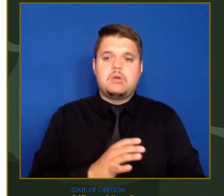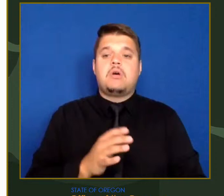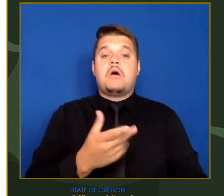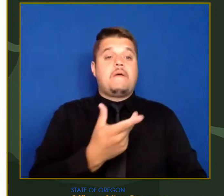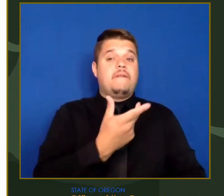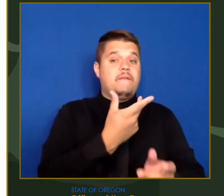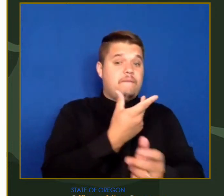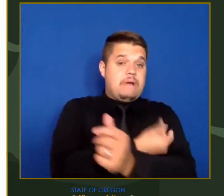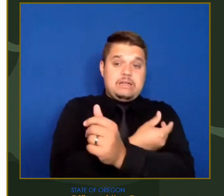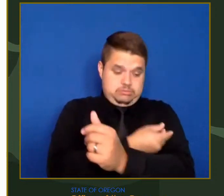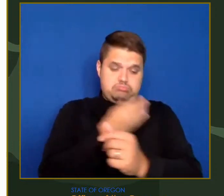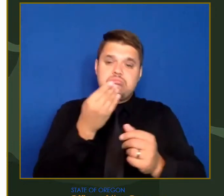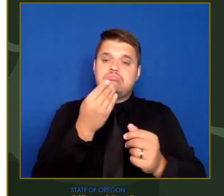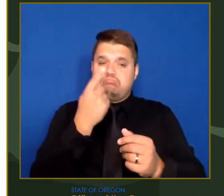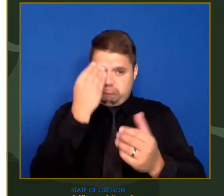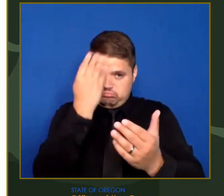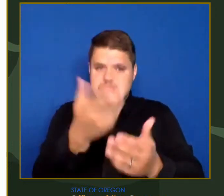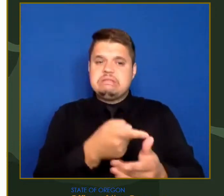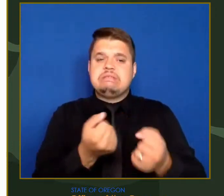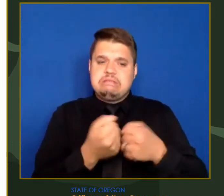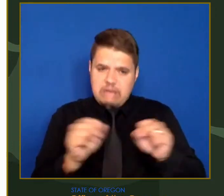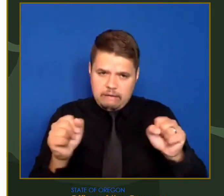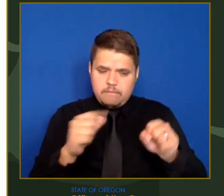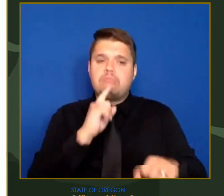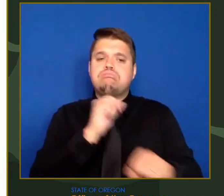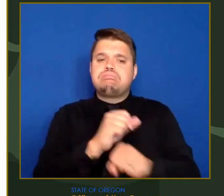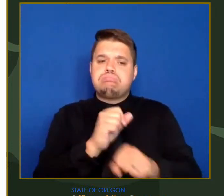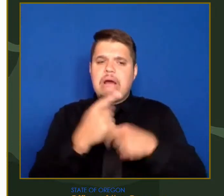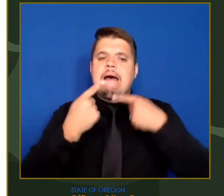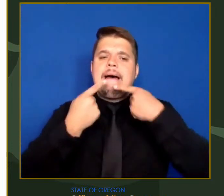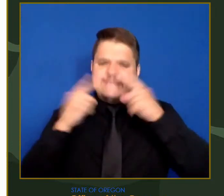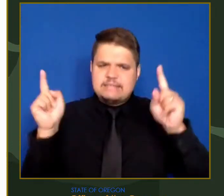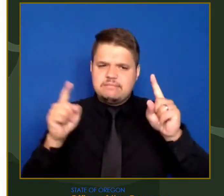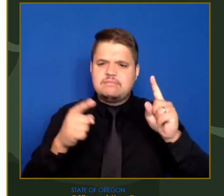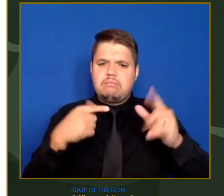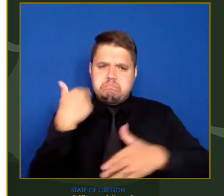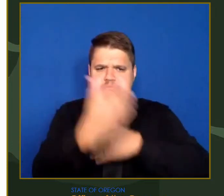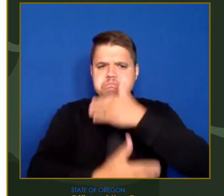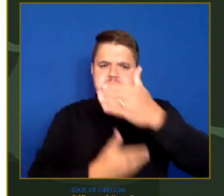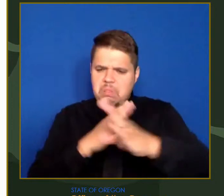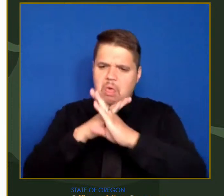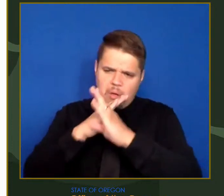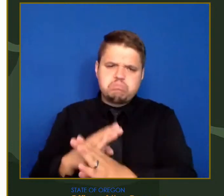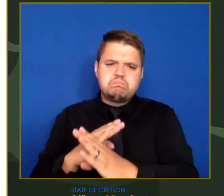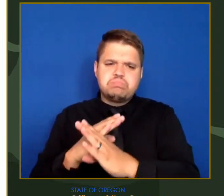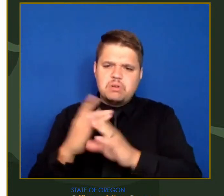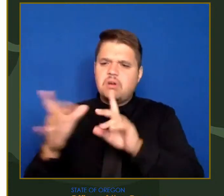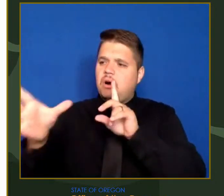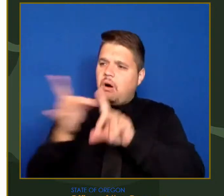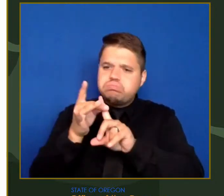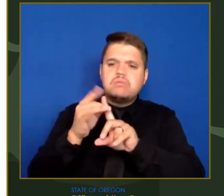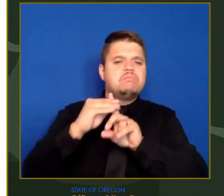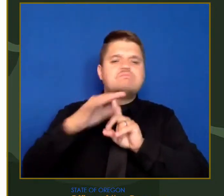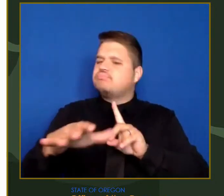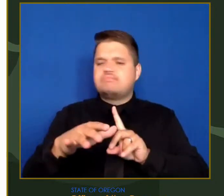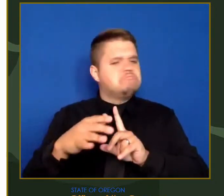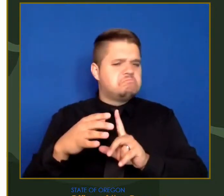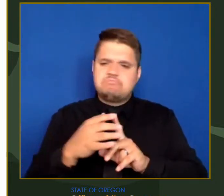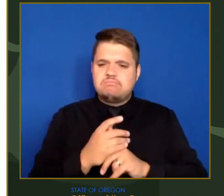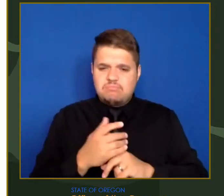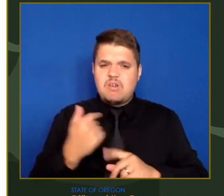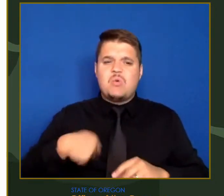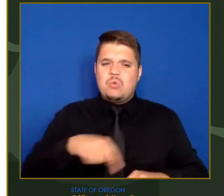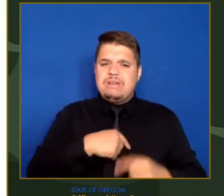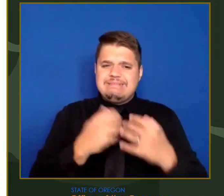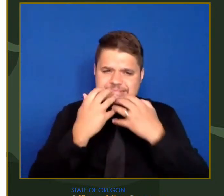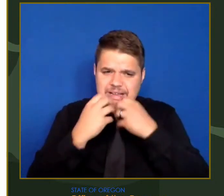can now determine whether to protect ourselves, our families, our loved ones in our communities by getting vaccinated. For those who are